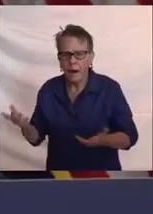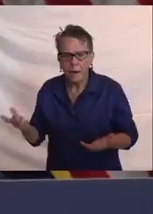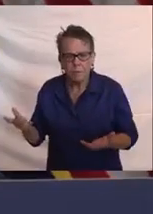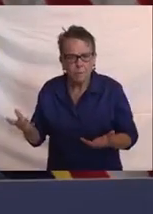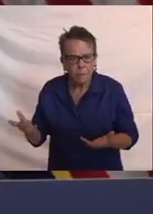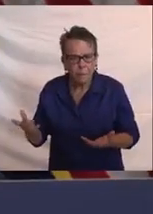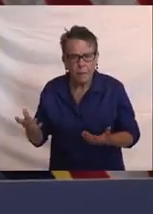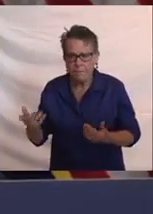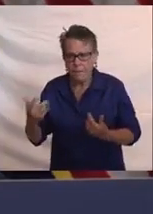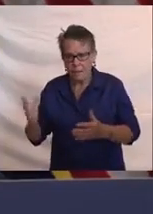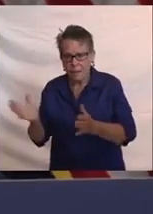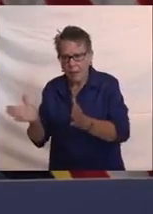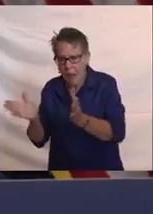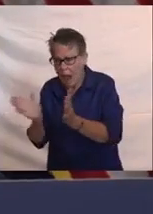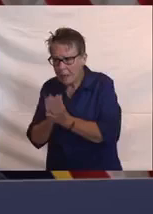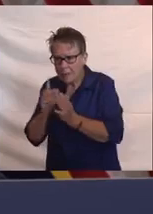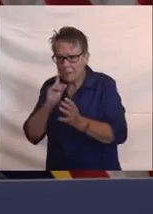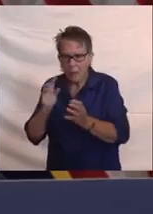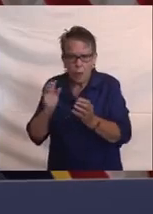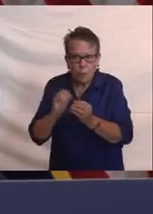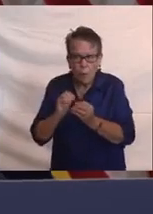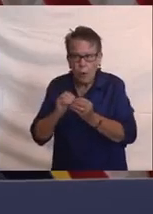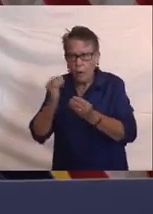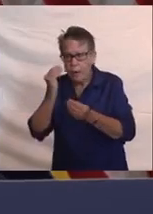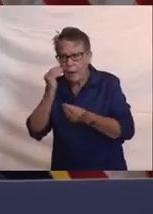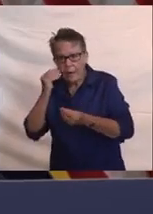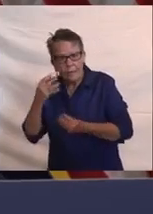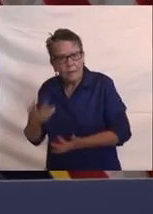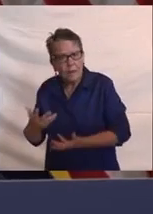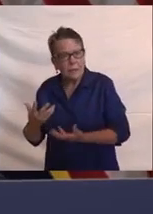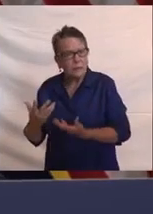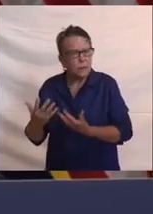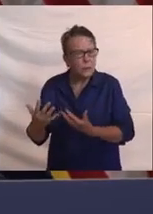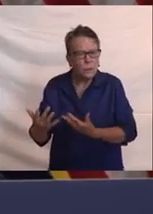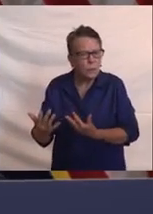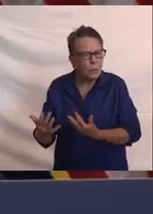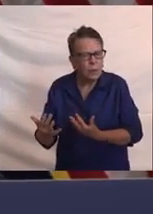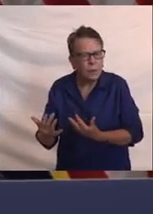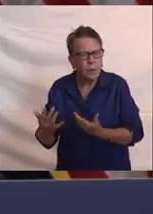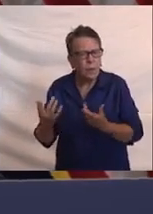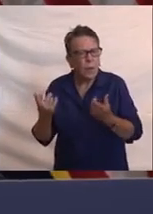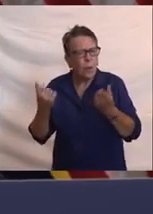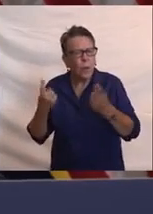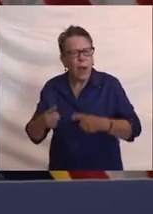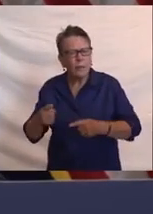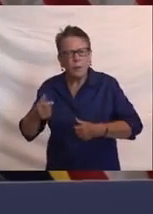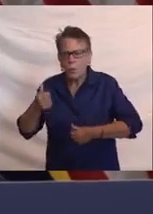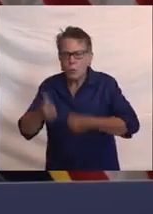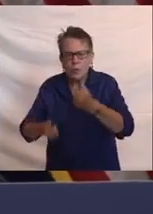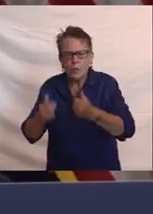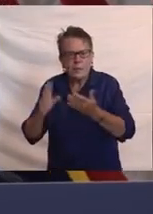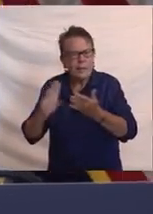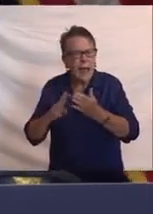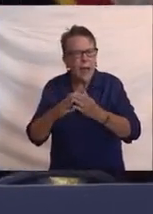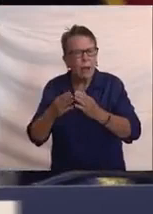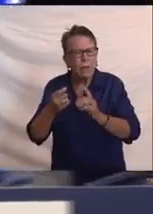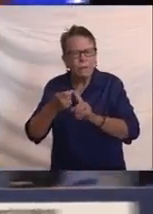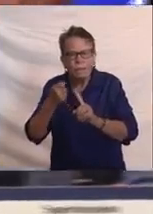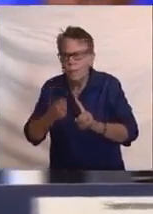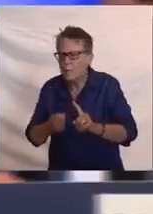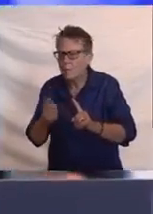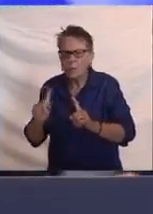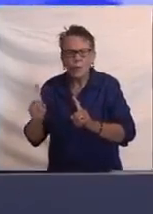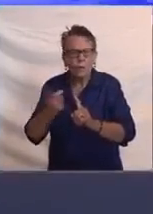that by the time we're out of here today as far as circumstances in which municipality they were from. Sadly, we do know when we got